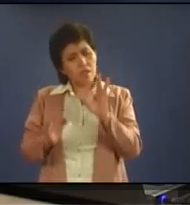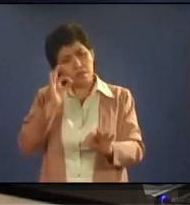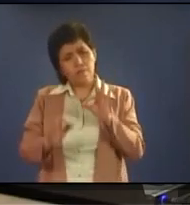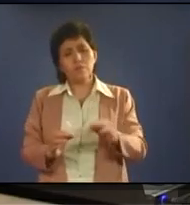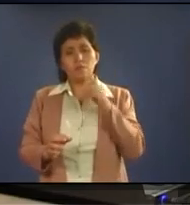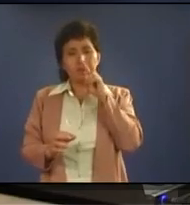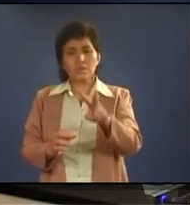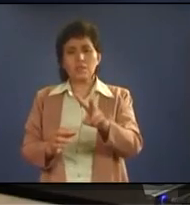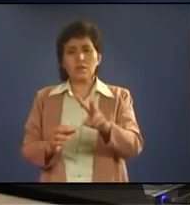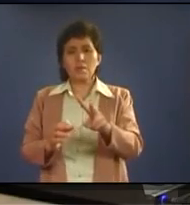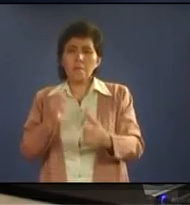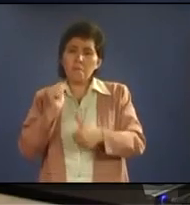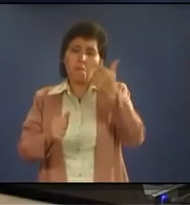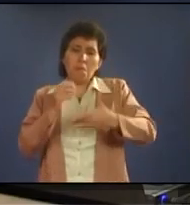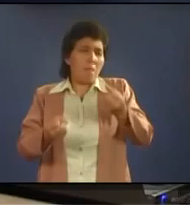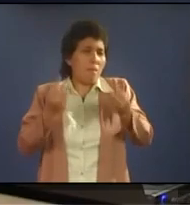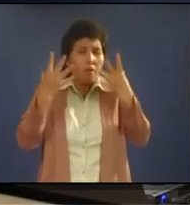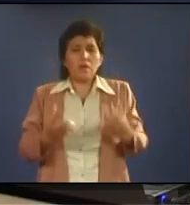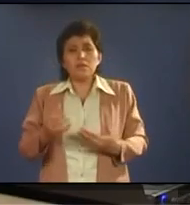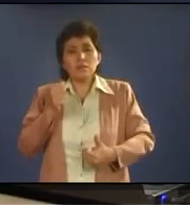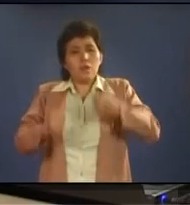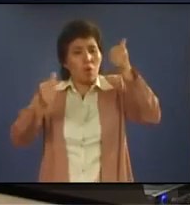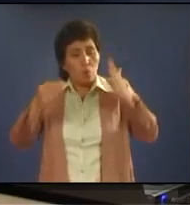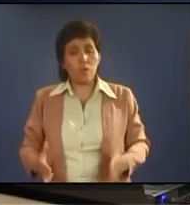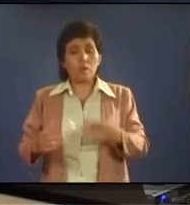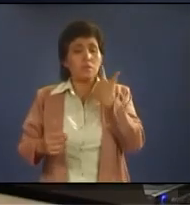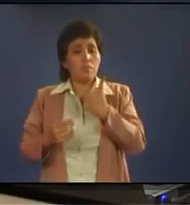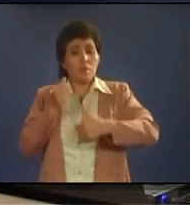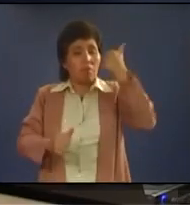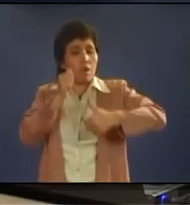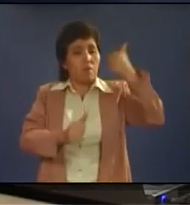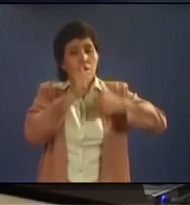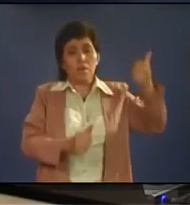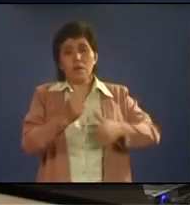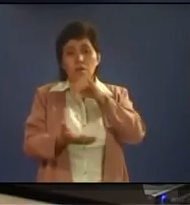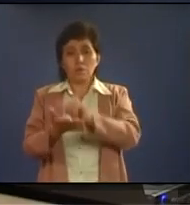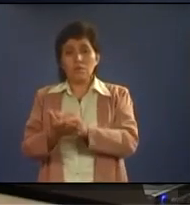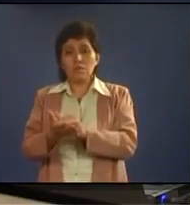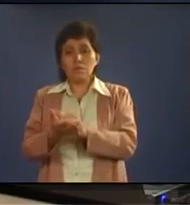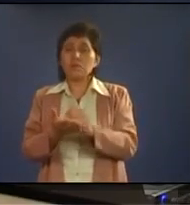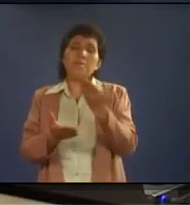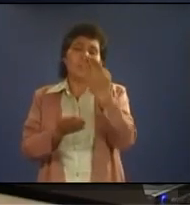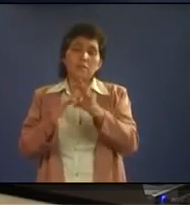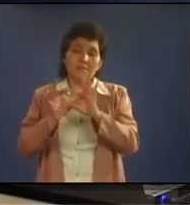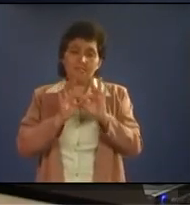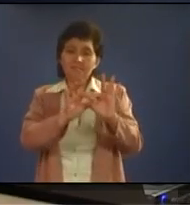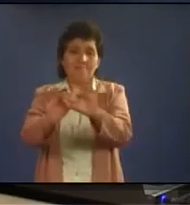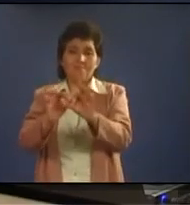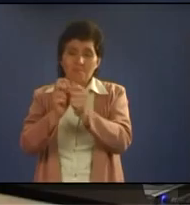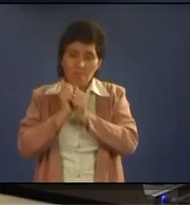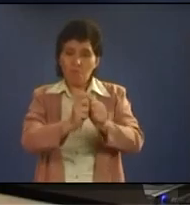of the winners, usually they run alone, meaning they are not working in packs together. I mean, they are not